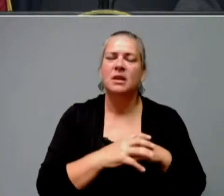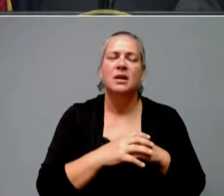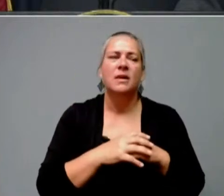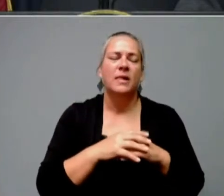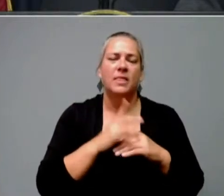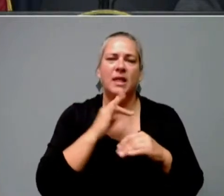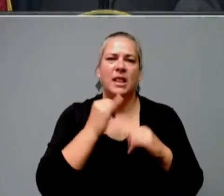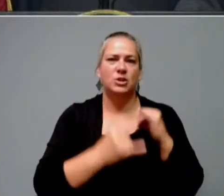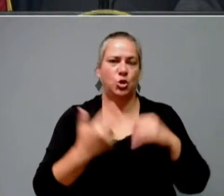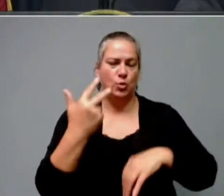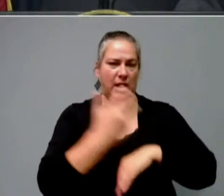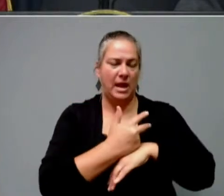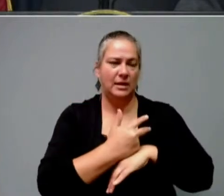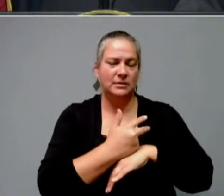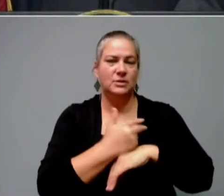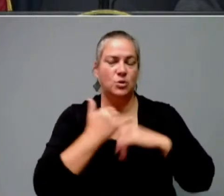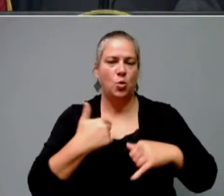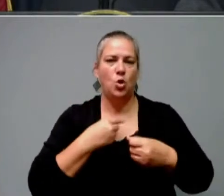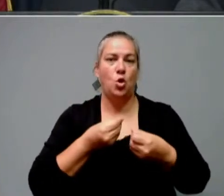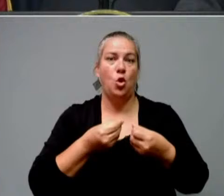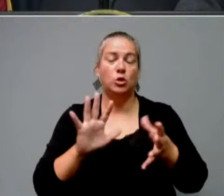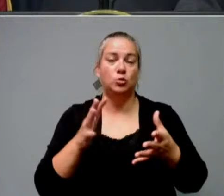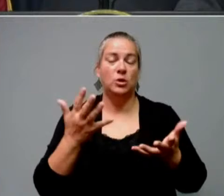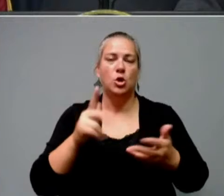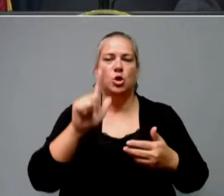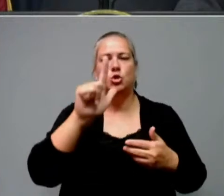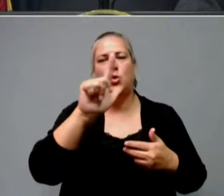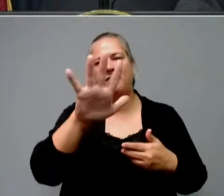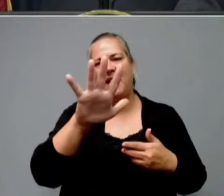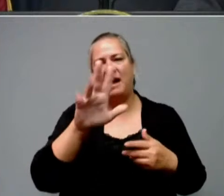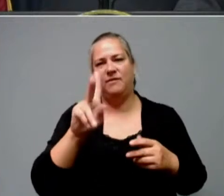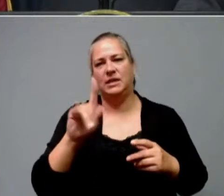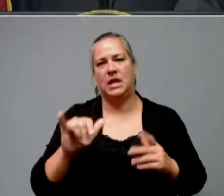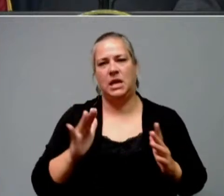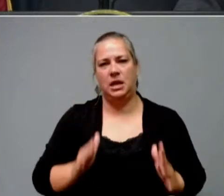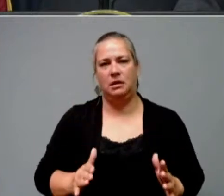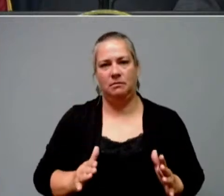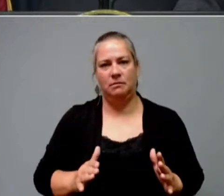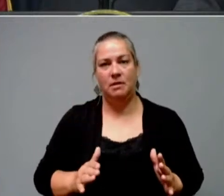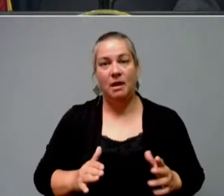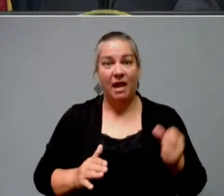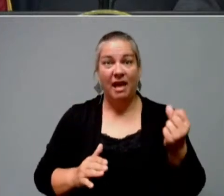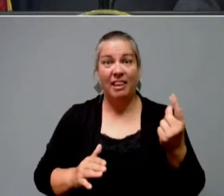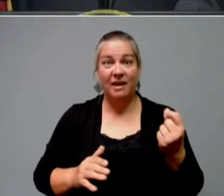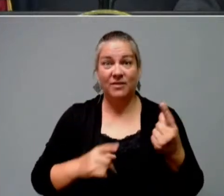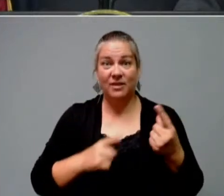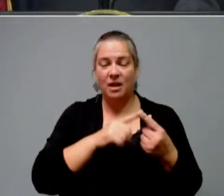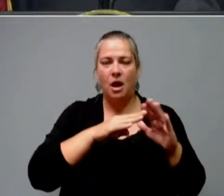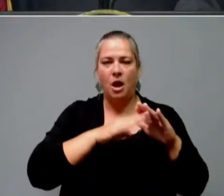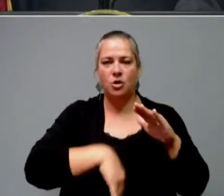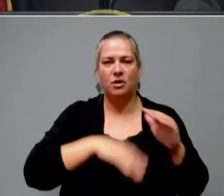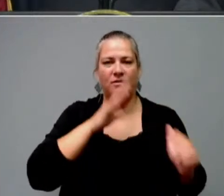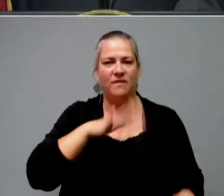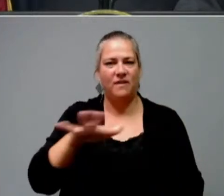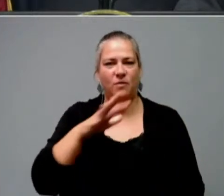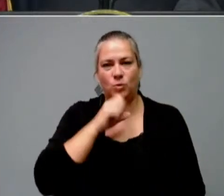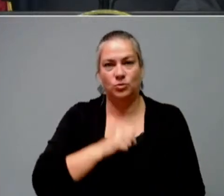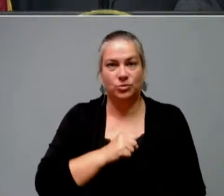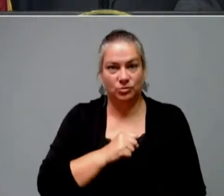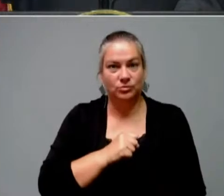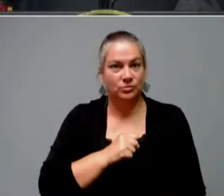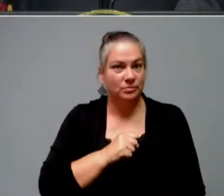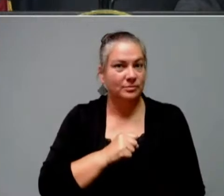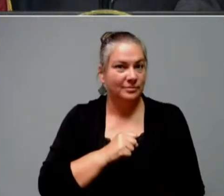including today, we lost 25 Kentuckians. 11 of them were under 55 years old. This is